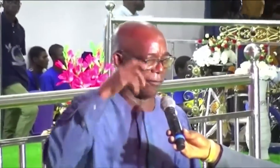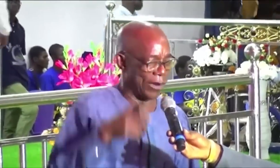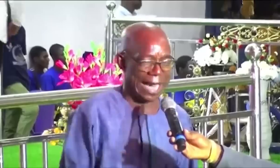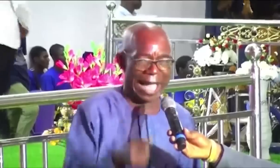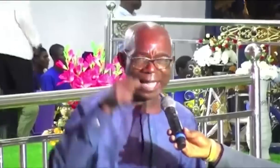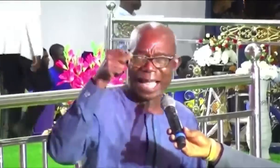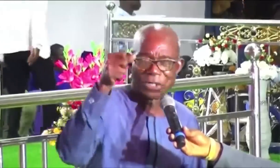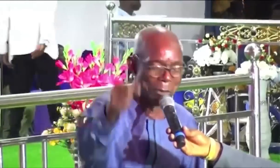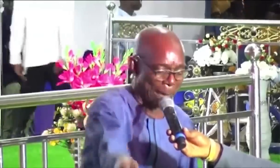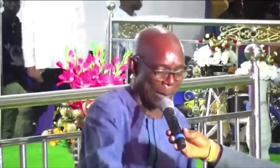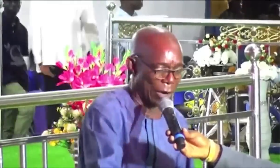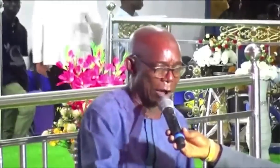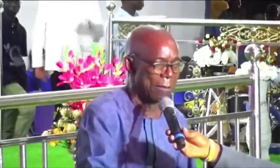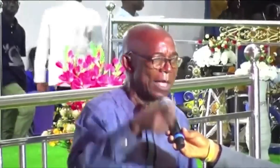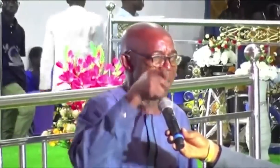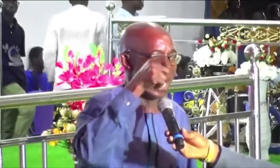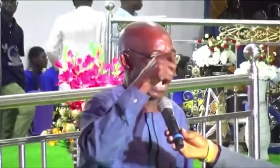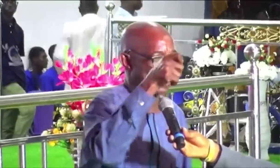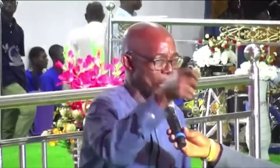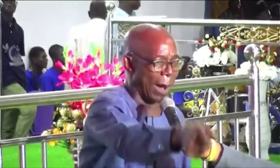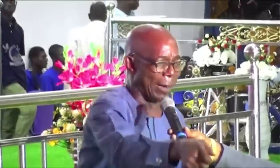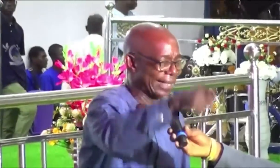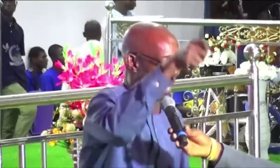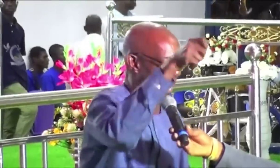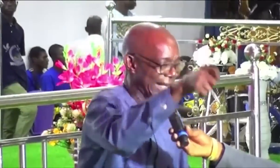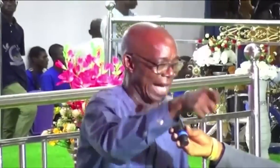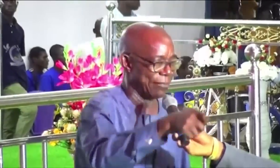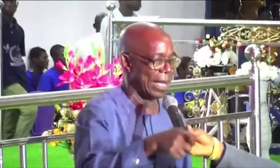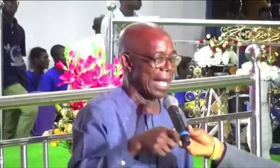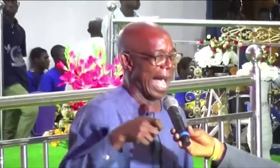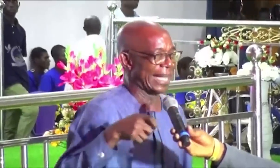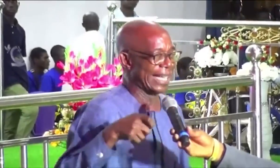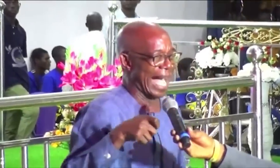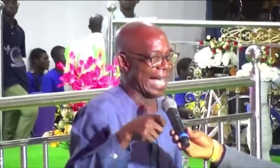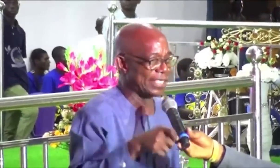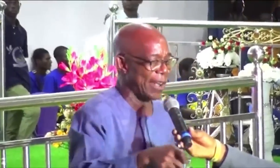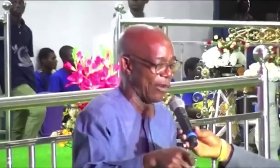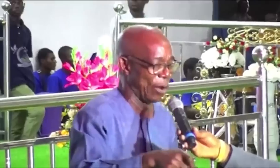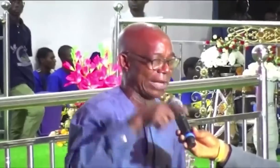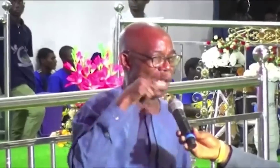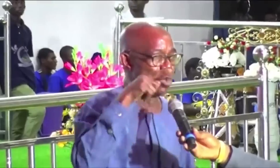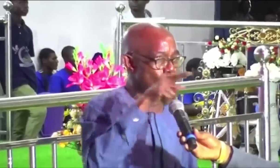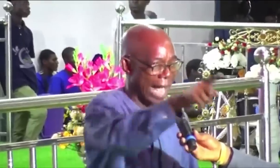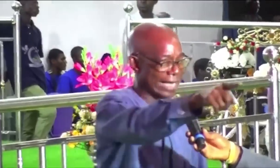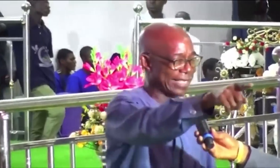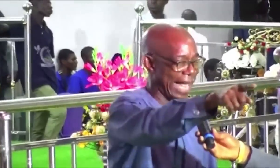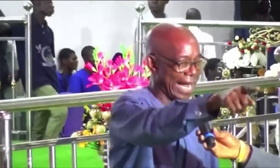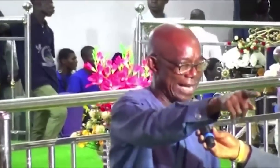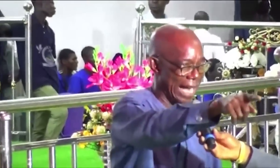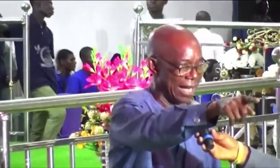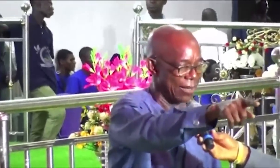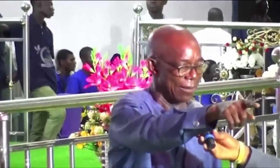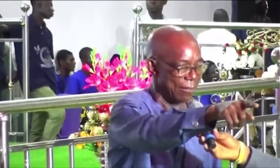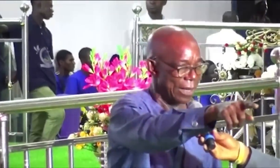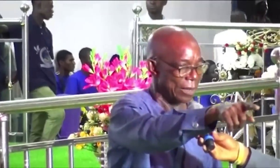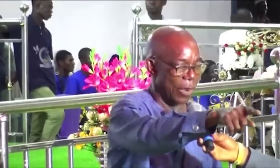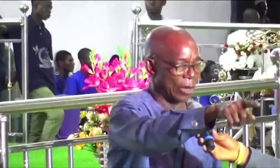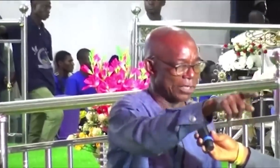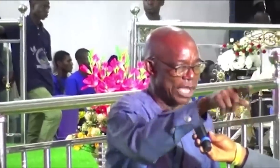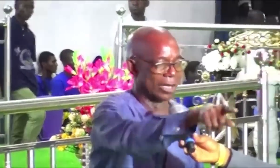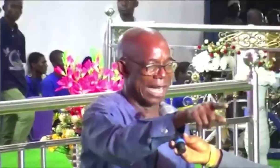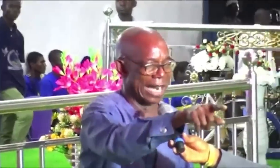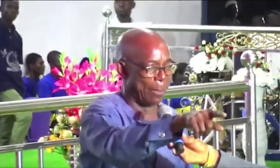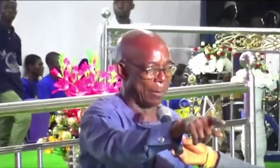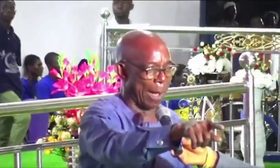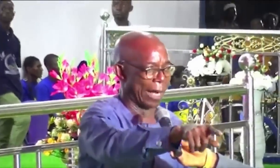they were afraid. I entered into my parlor. I took Baba's calendar. As they are entering the vehicle, I said, look at this calendar. You are not